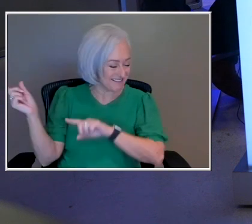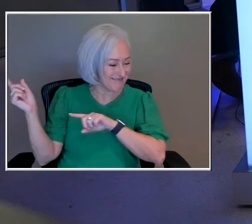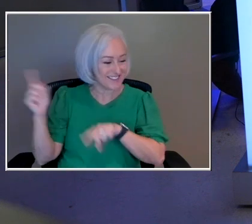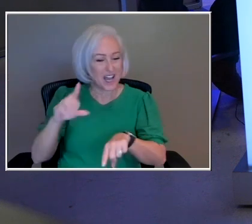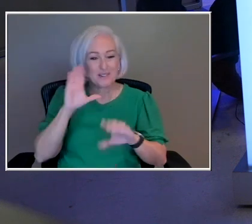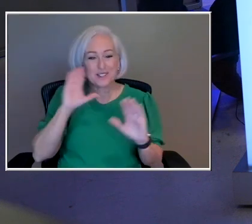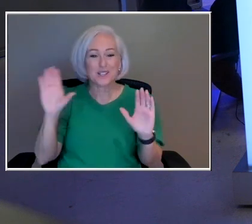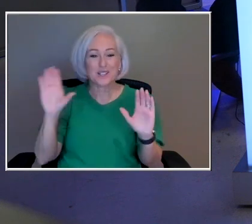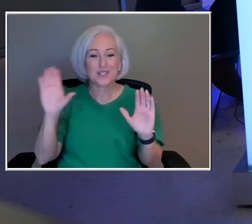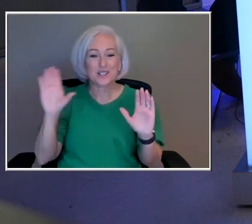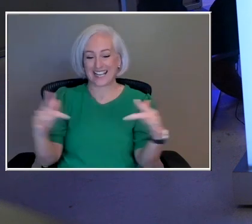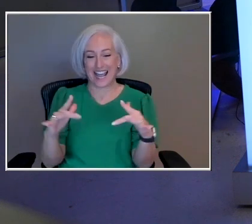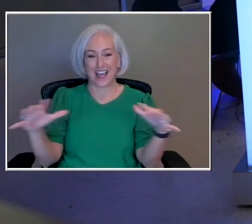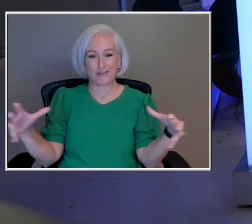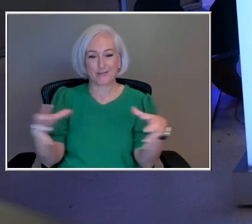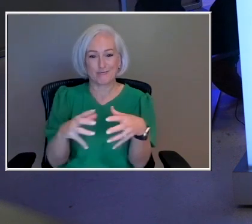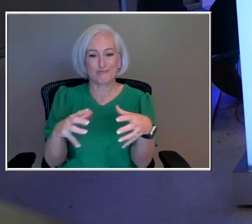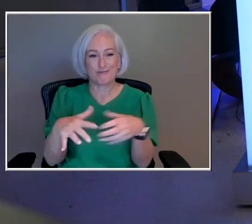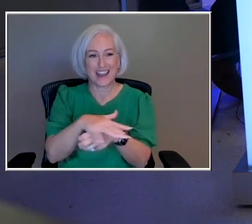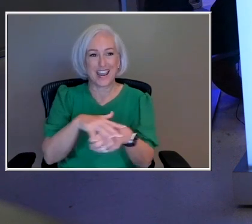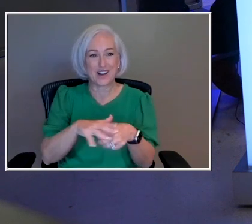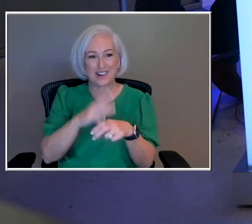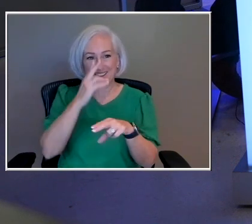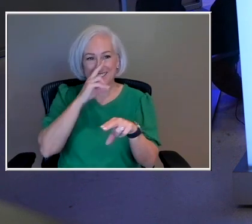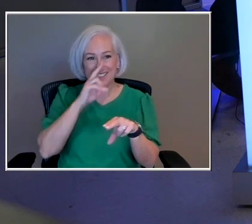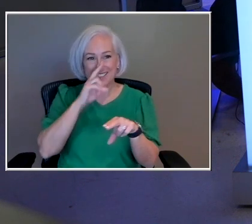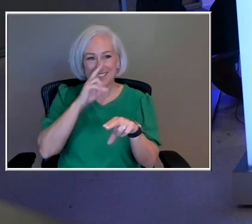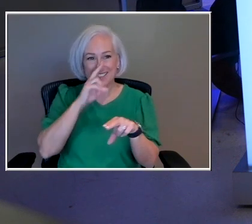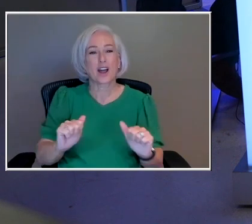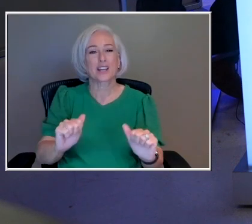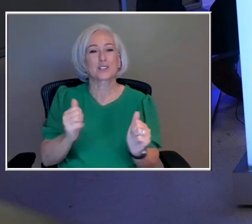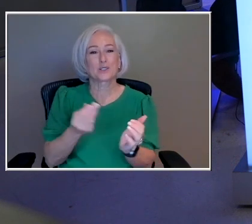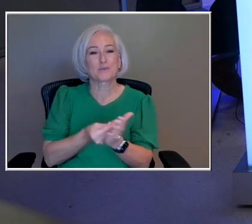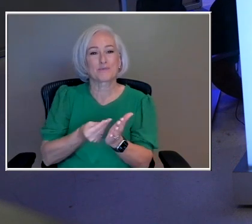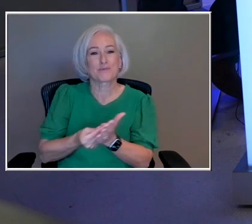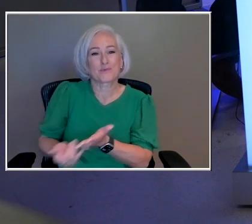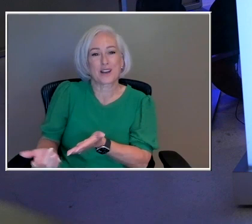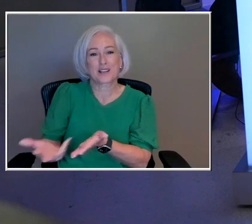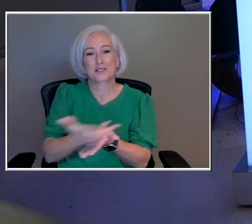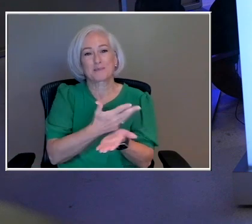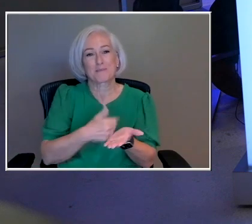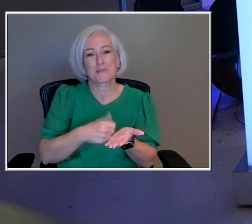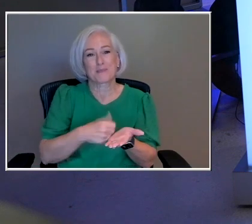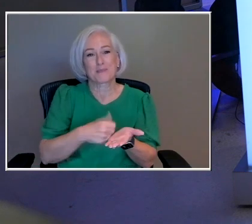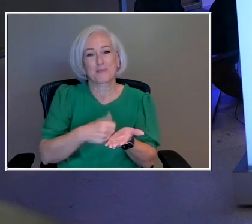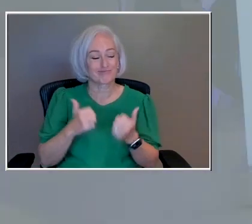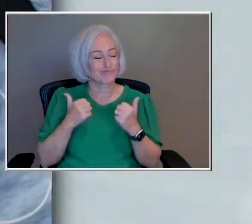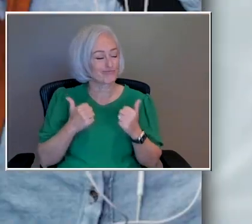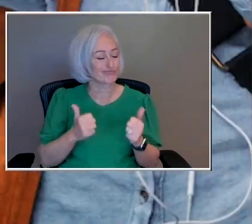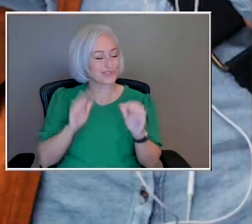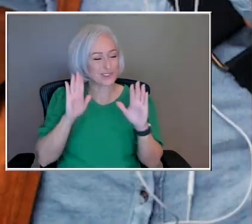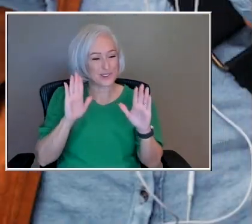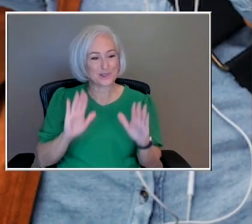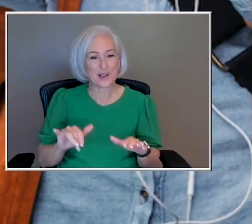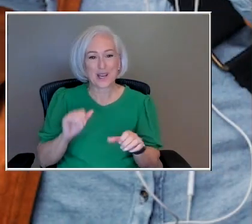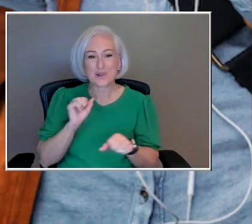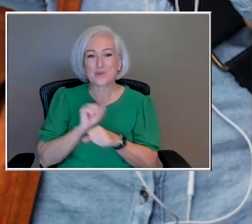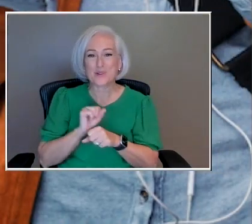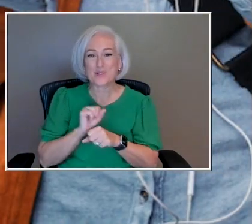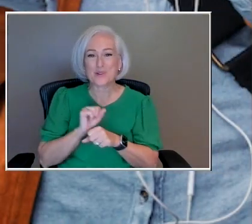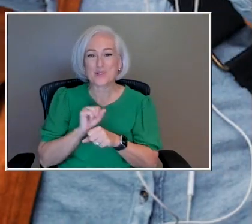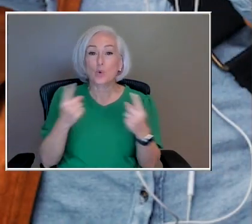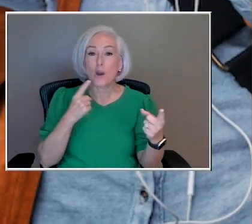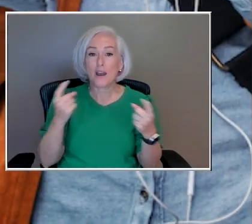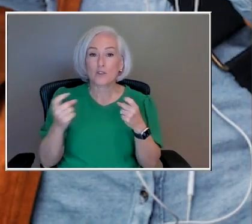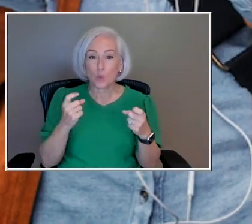it's a fundraiser, so we're trying to raise some funds. Great All work. is welcome. Great work. If you have any questions, be sure to put those